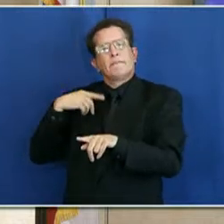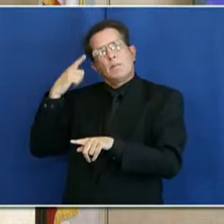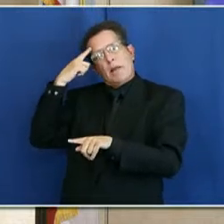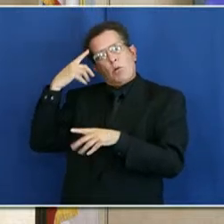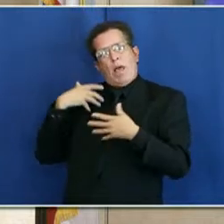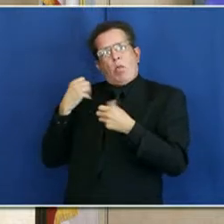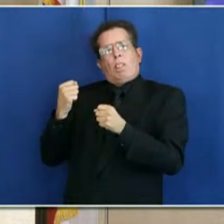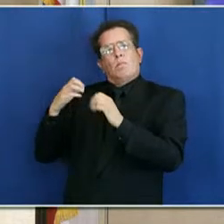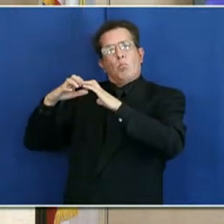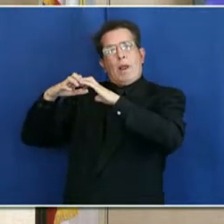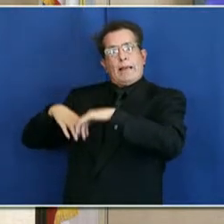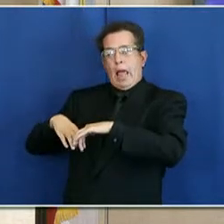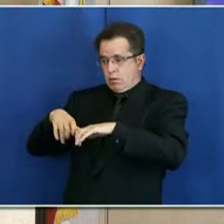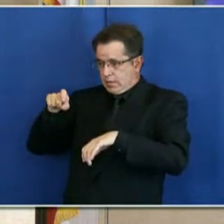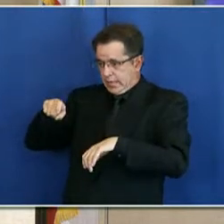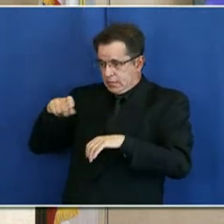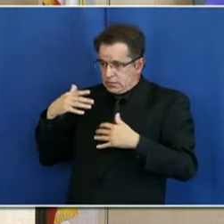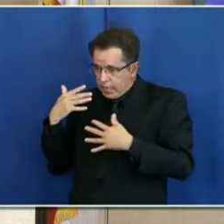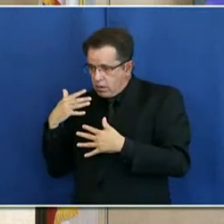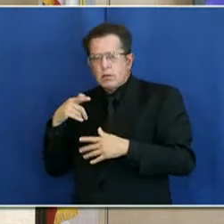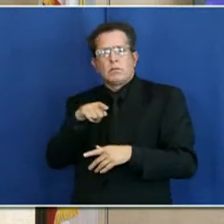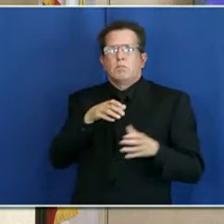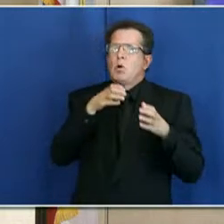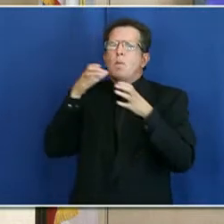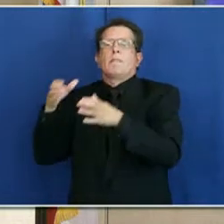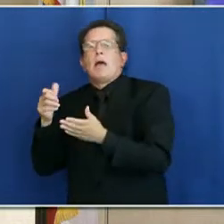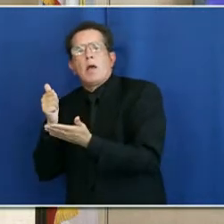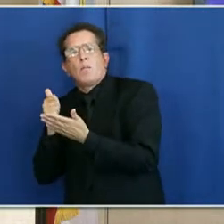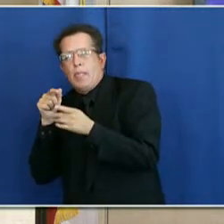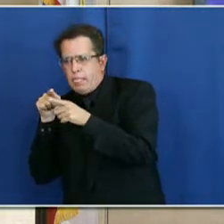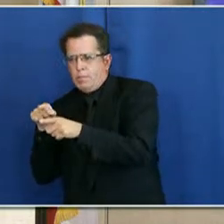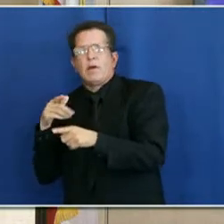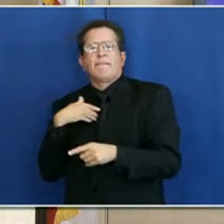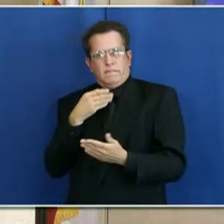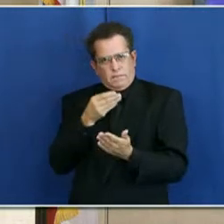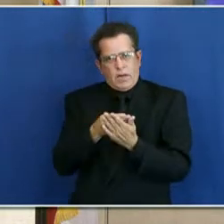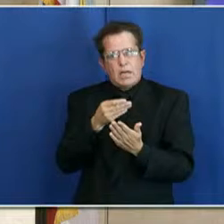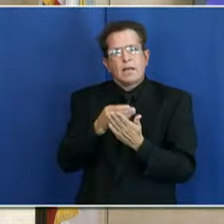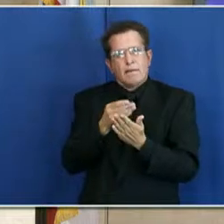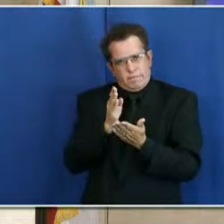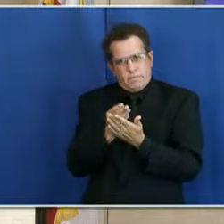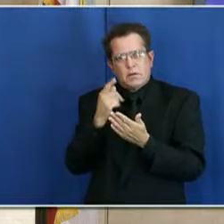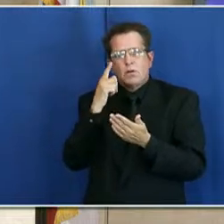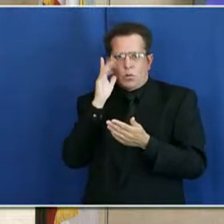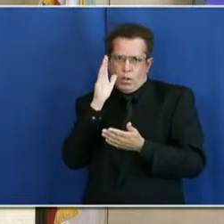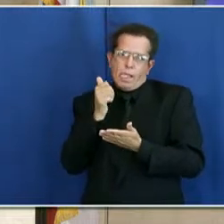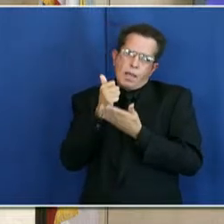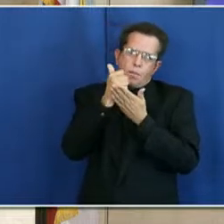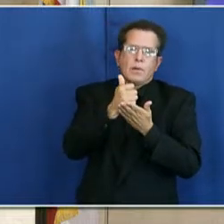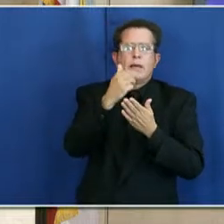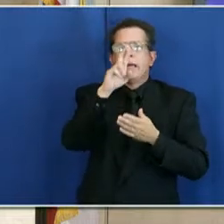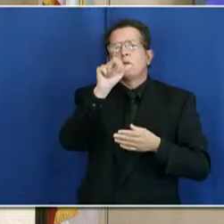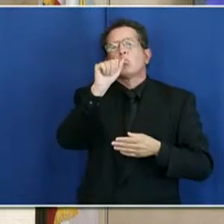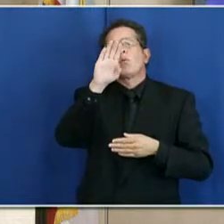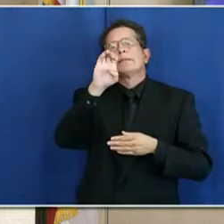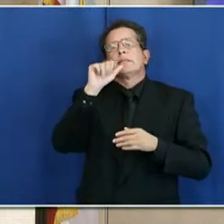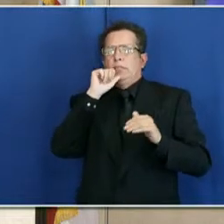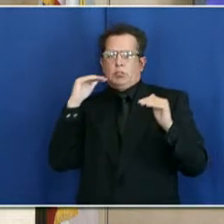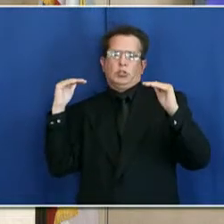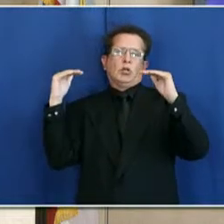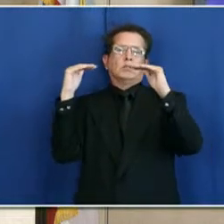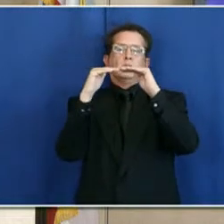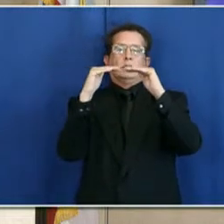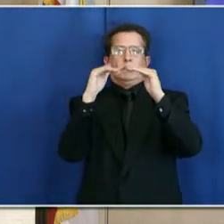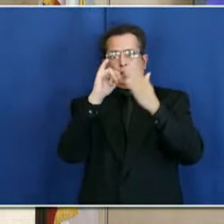health breakdowns during these uncertain times. And it provides funding for measures to address racial injustice